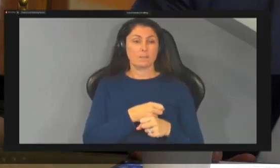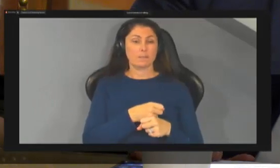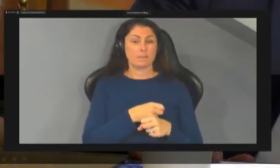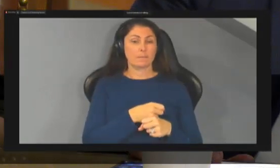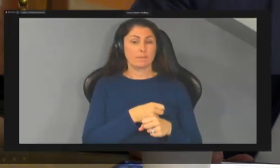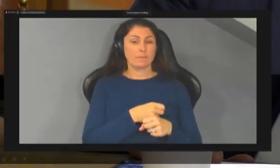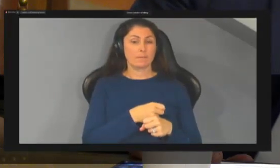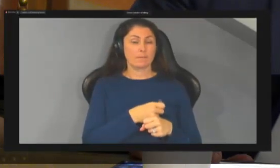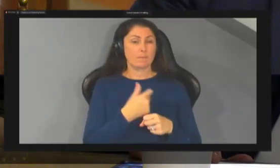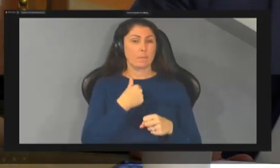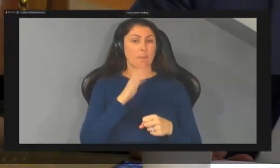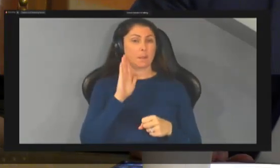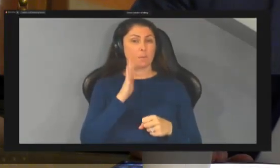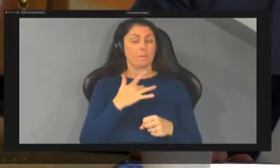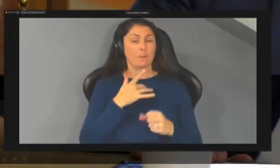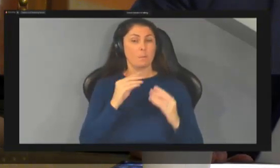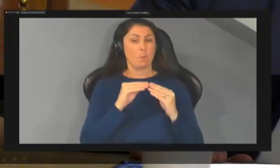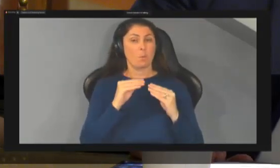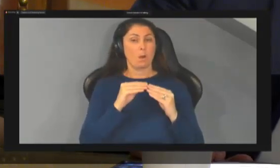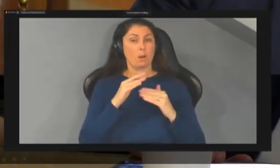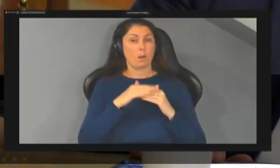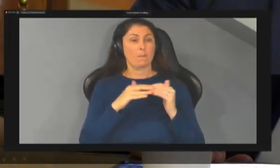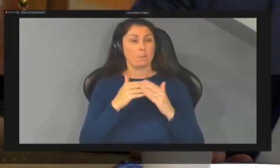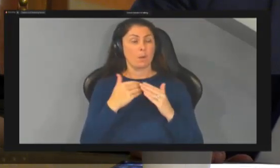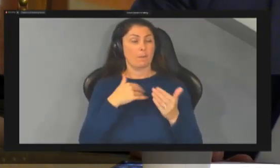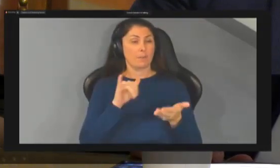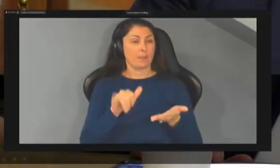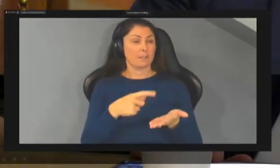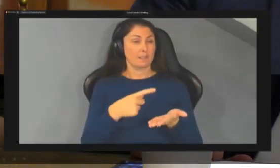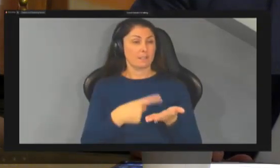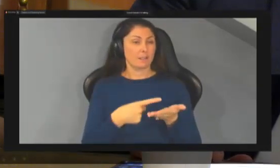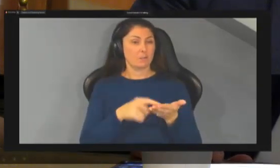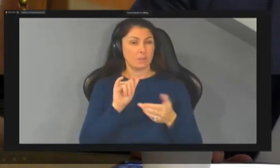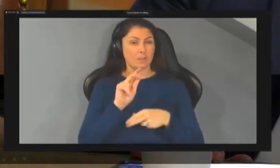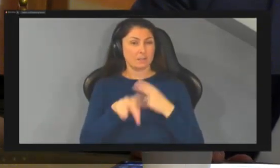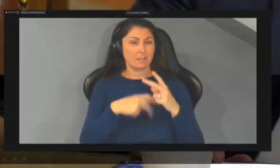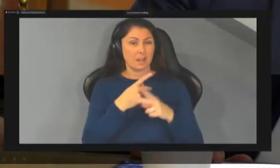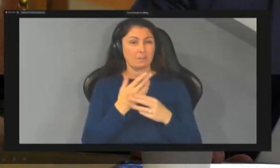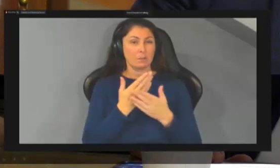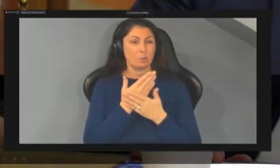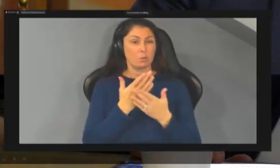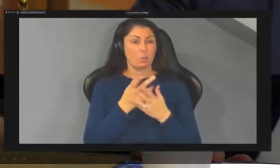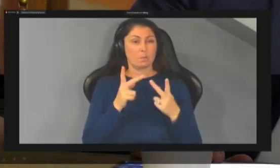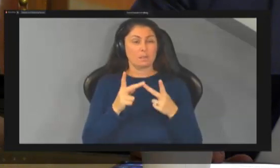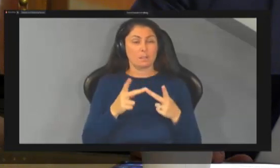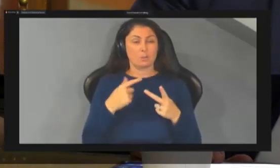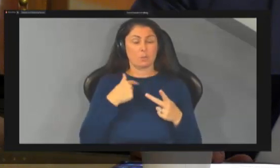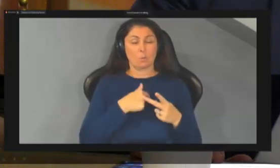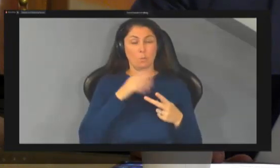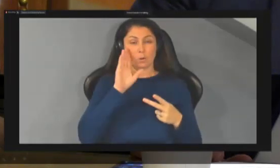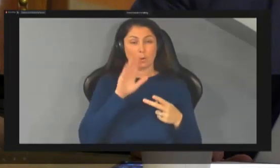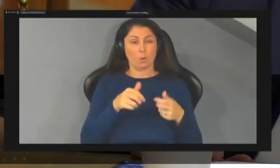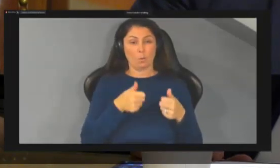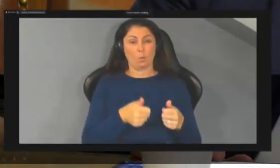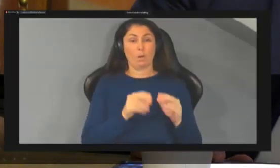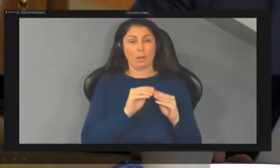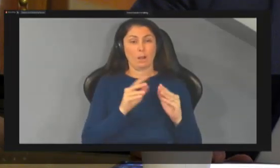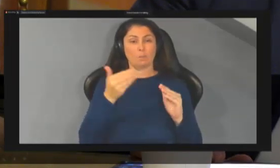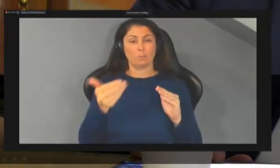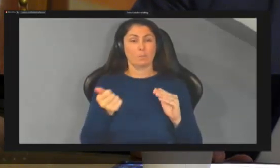I would feel more comfortable having a discussion about this type of new position once we know we're in the clear a couple years from now,